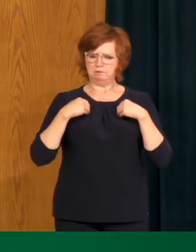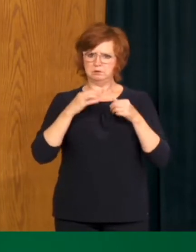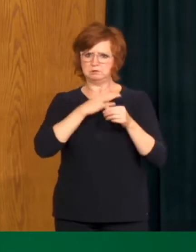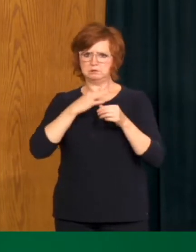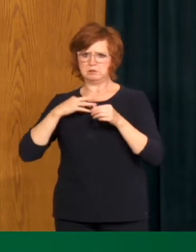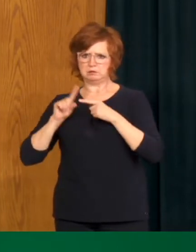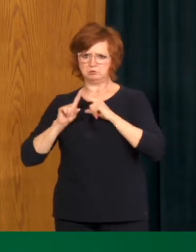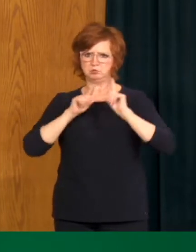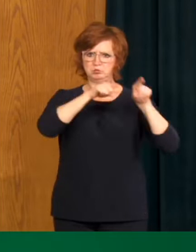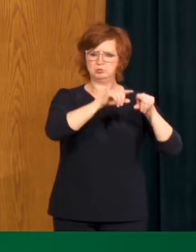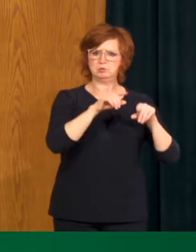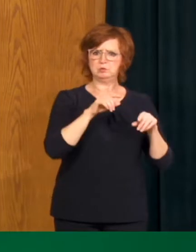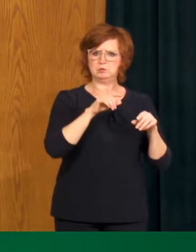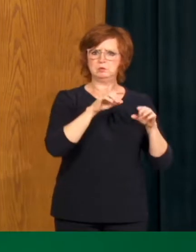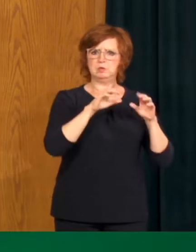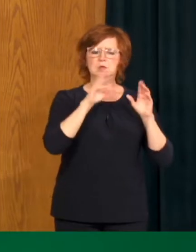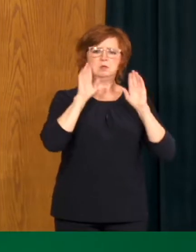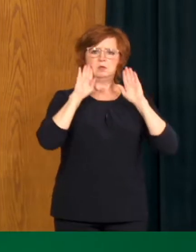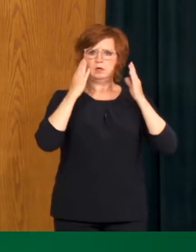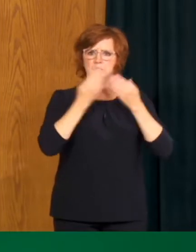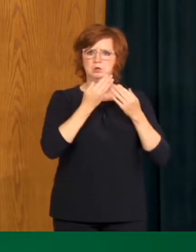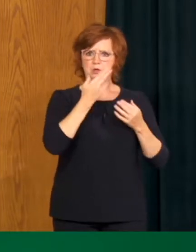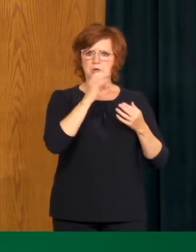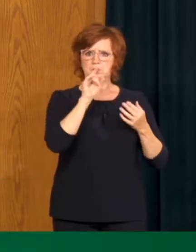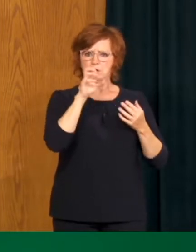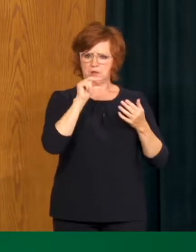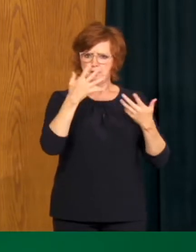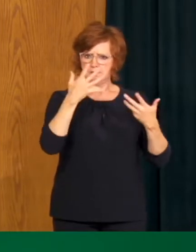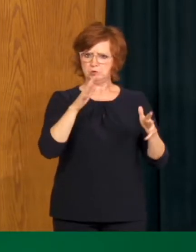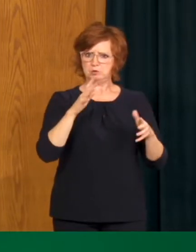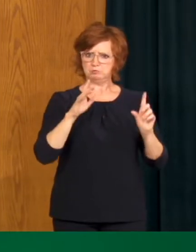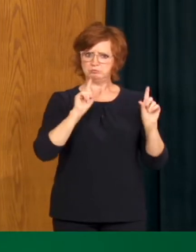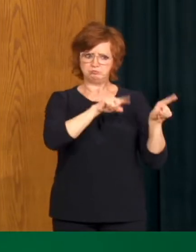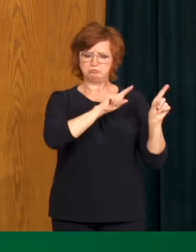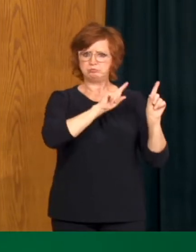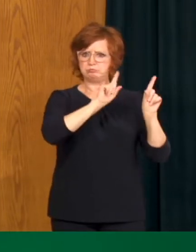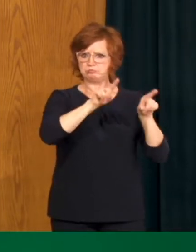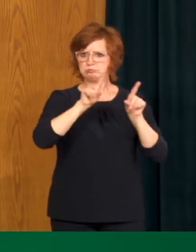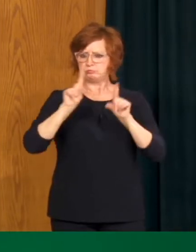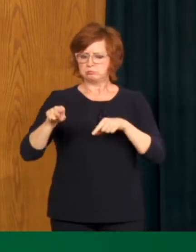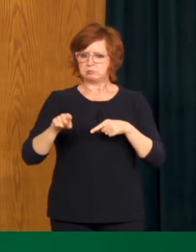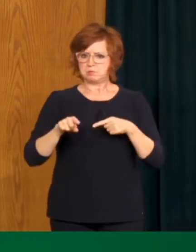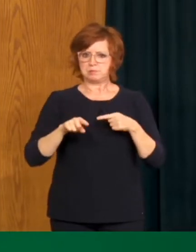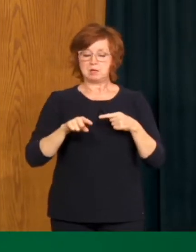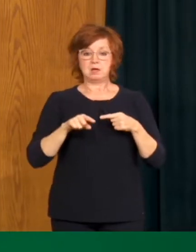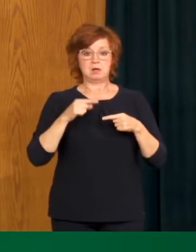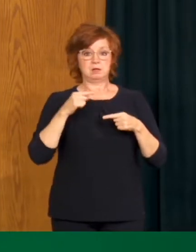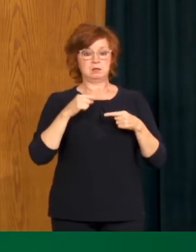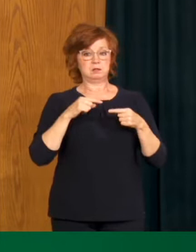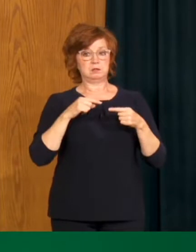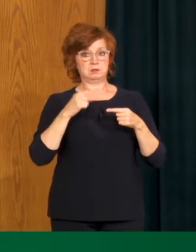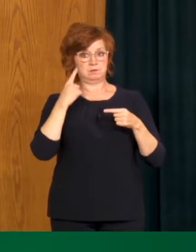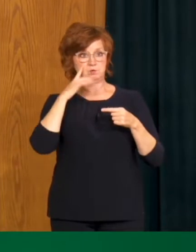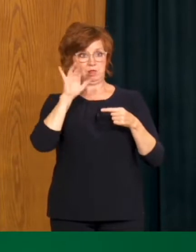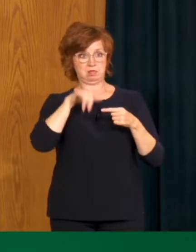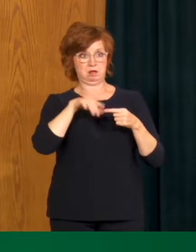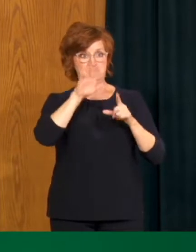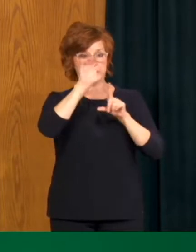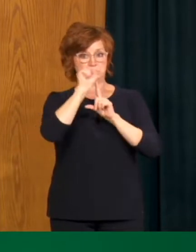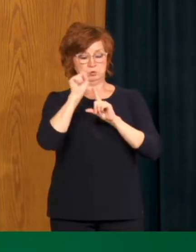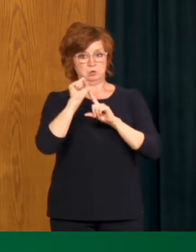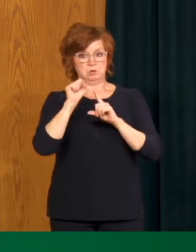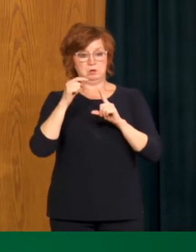unannounced, and we also have, as I've said, expanded testing centers across. In this specific case, what we will do is follow up